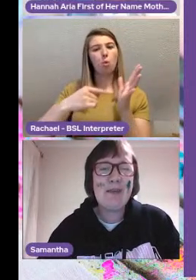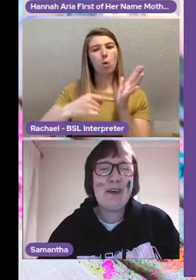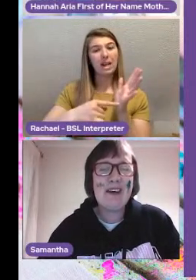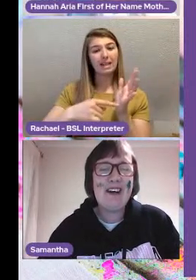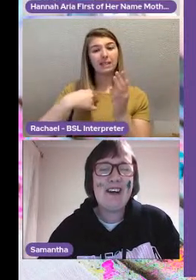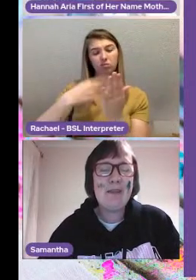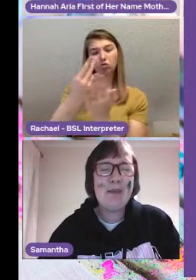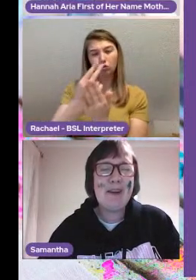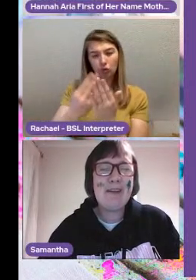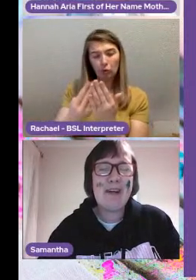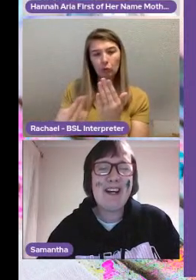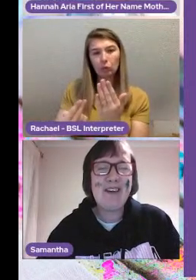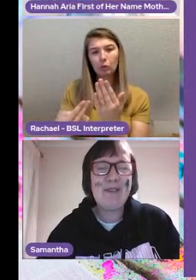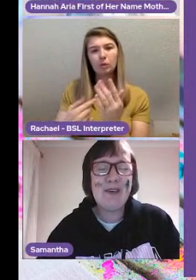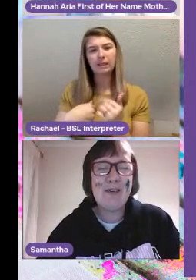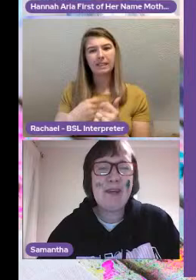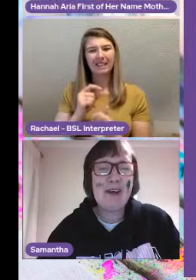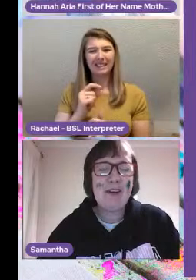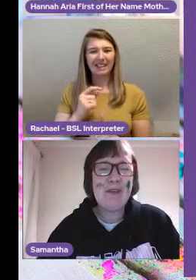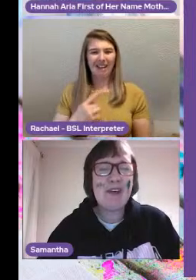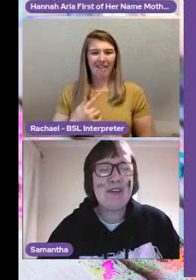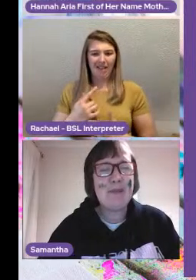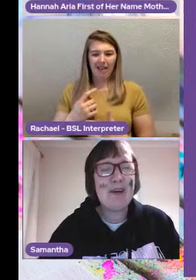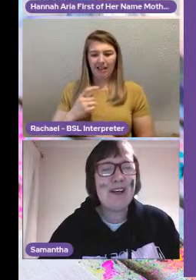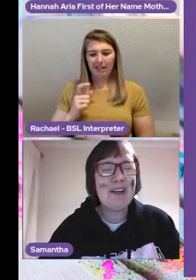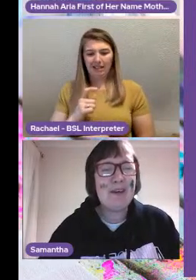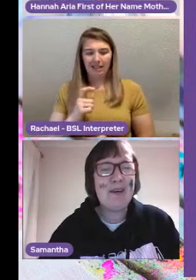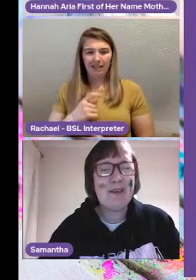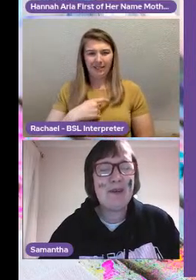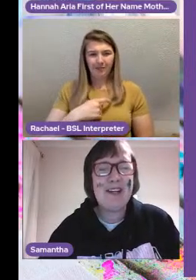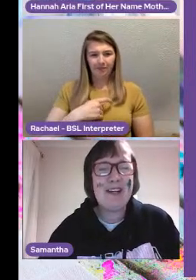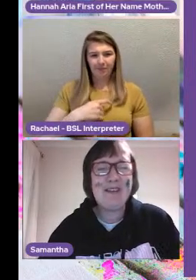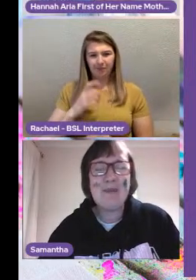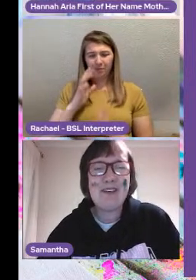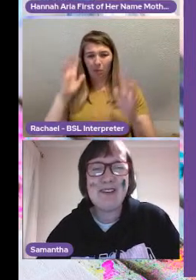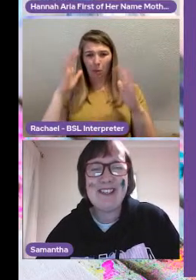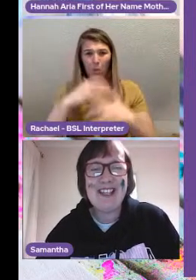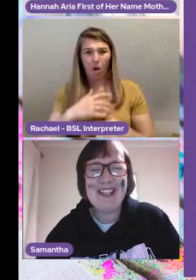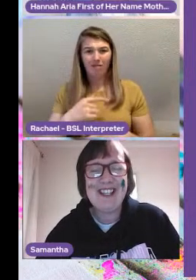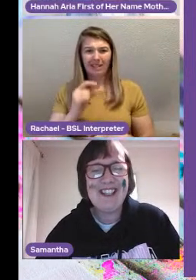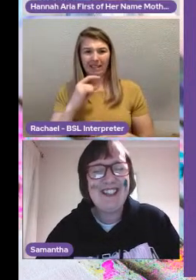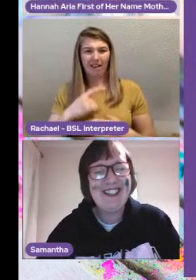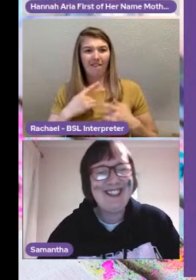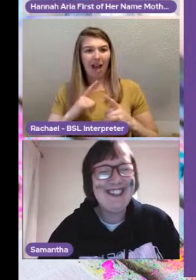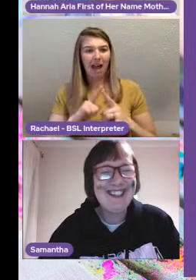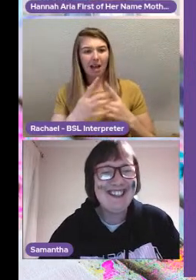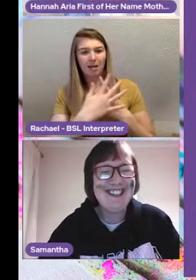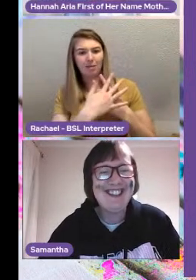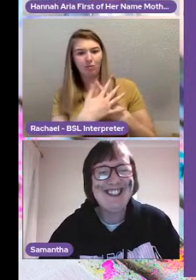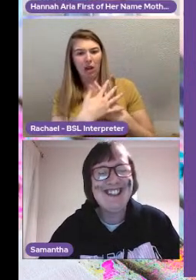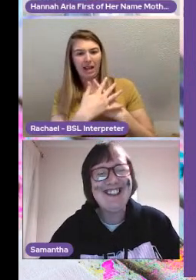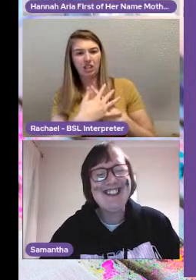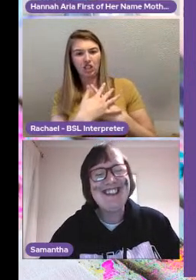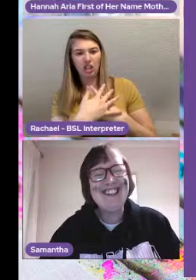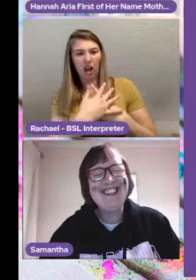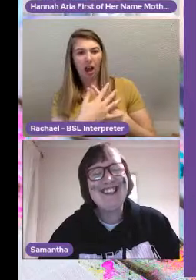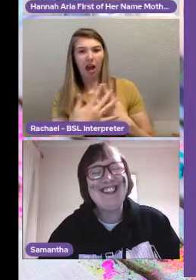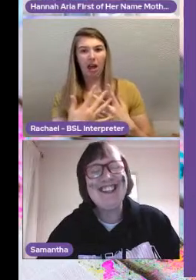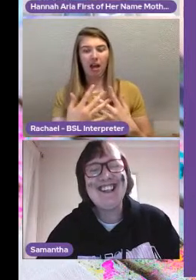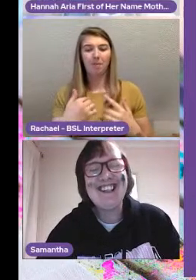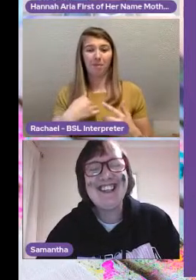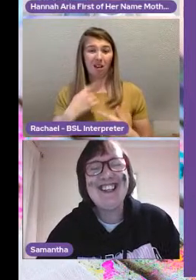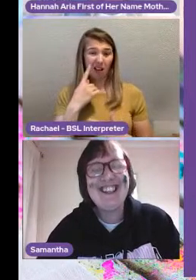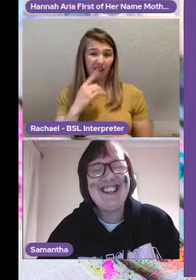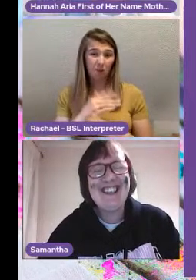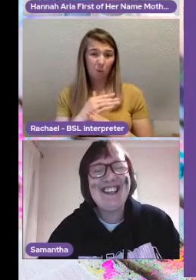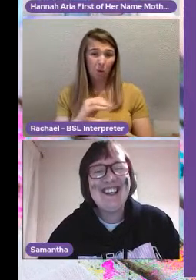And I was a bit worried about it. I thought a bit under pressure, but I worked quite well under pressure, I think. I think that is